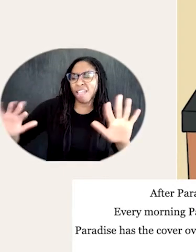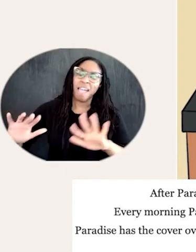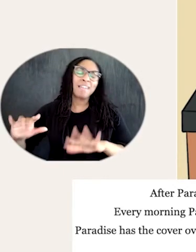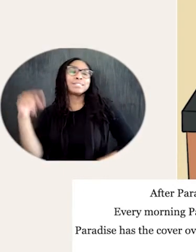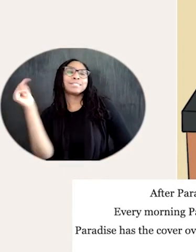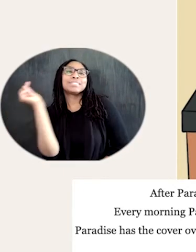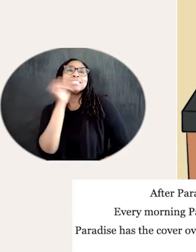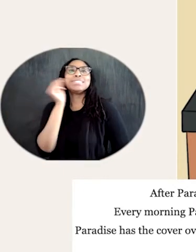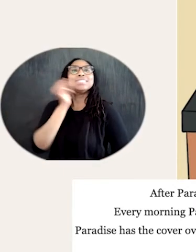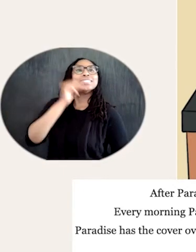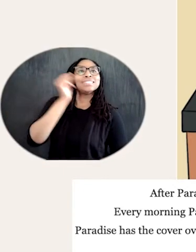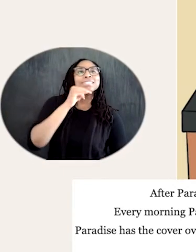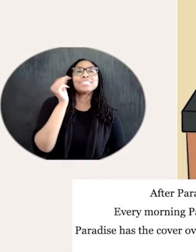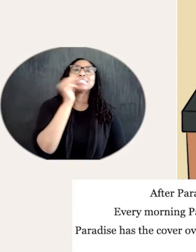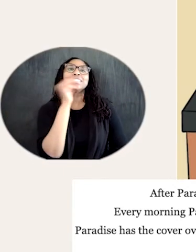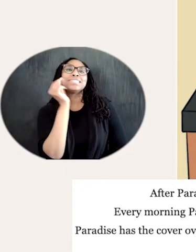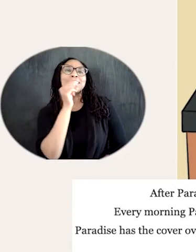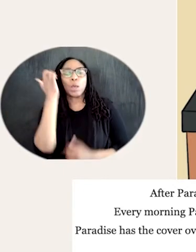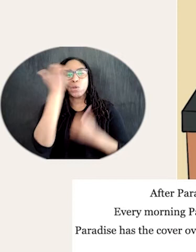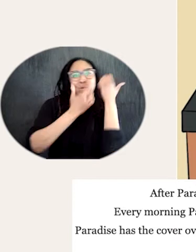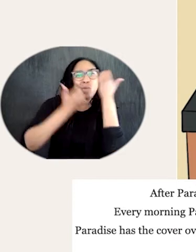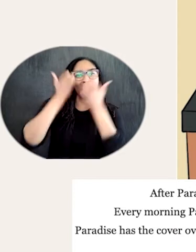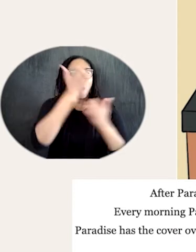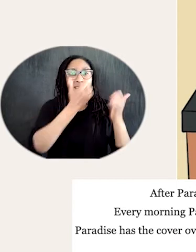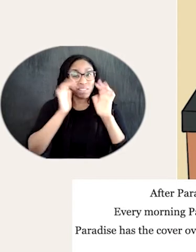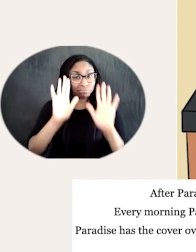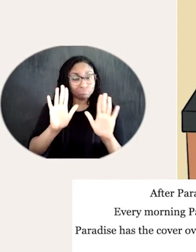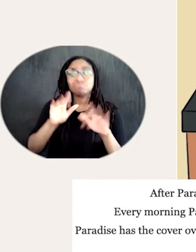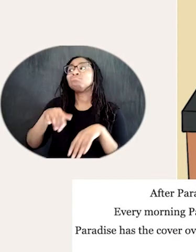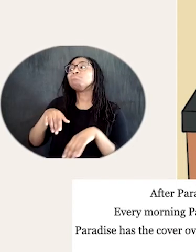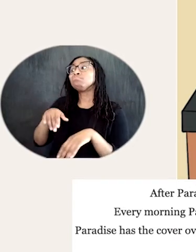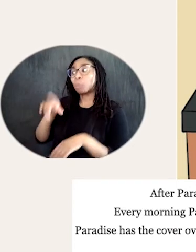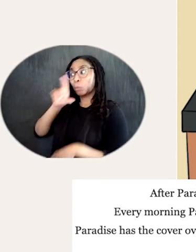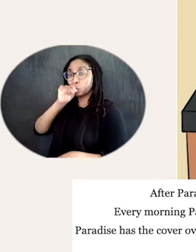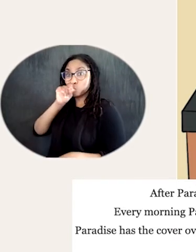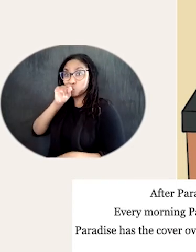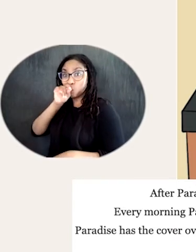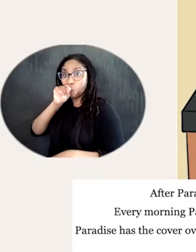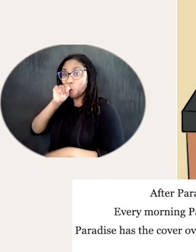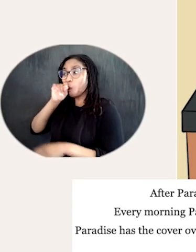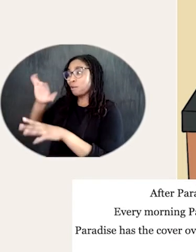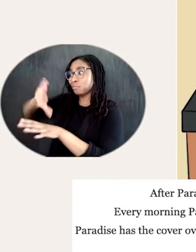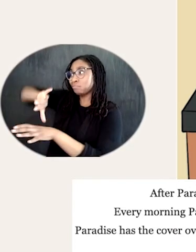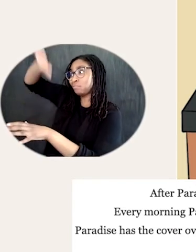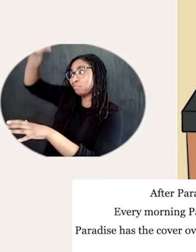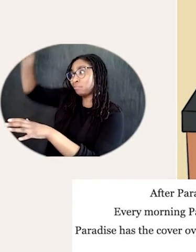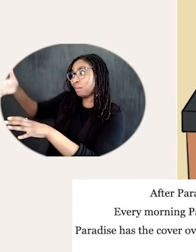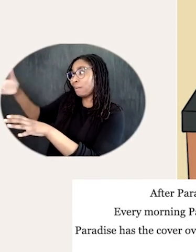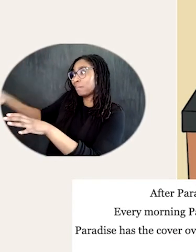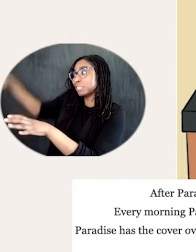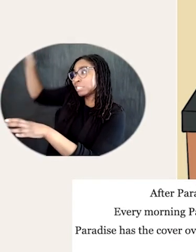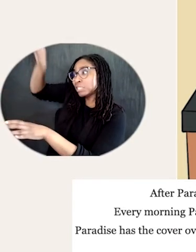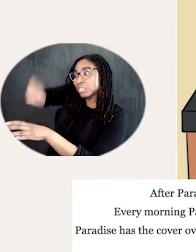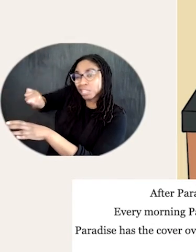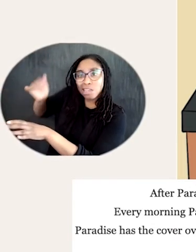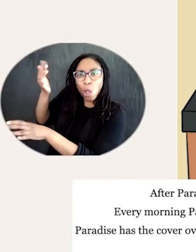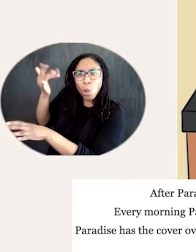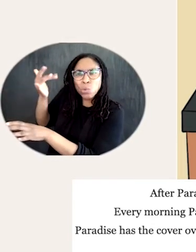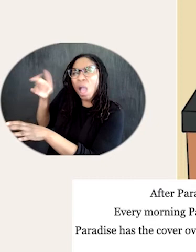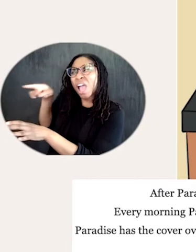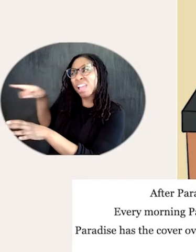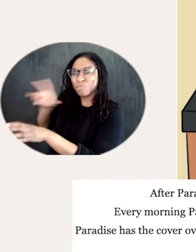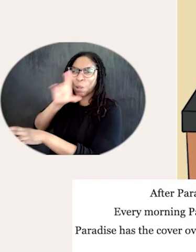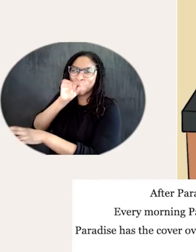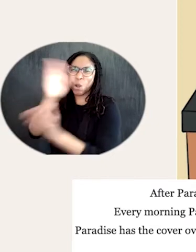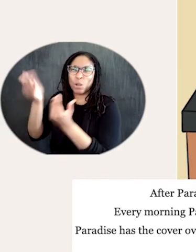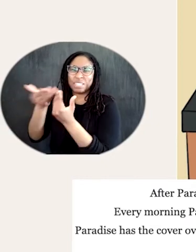face. Paradise has the cover over the cage so that Paris can sleep peacefully. If she doesn't cover the cage, it will